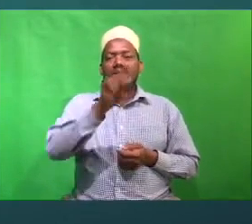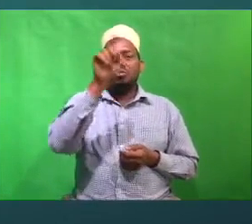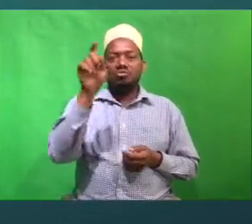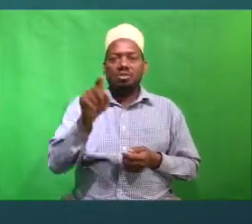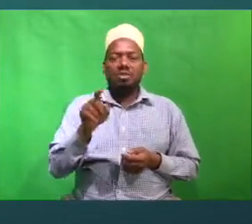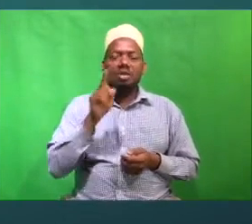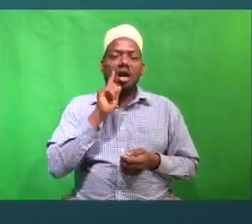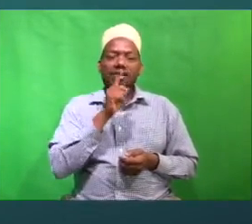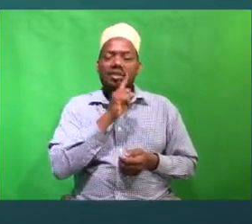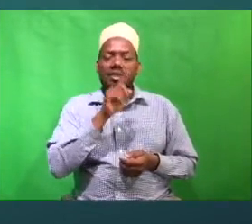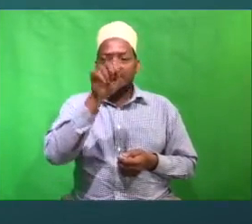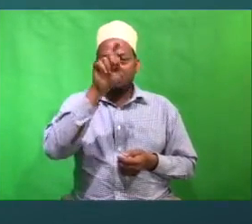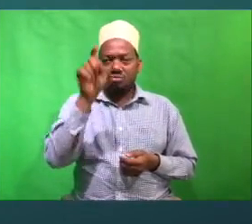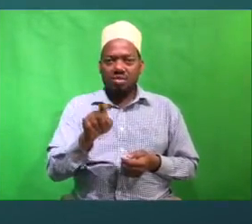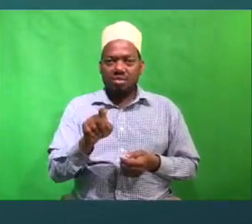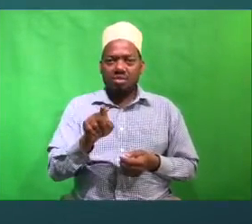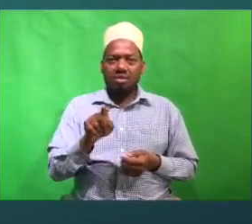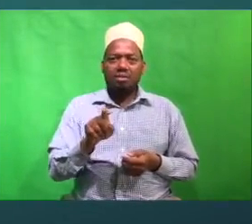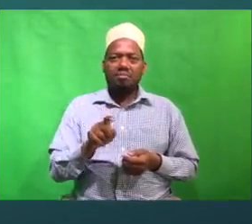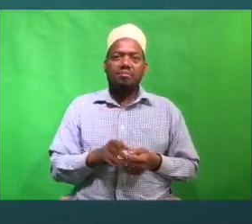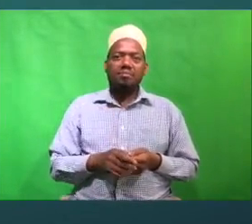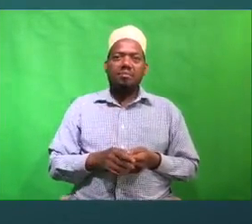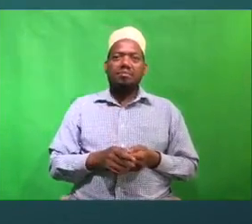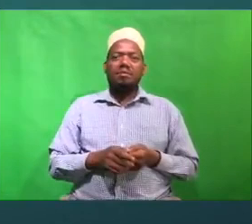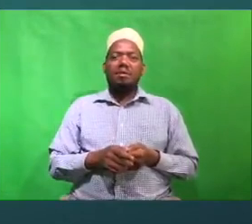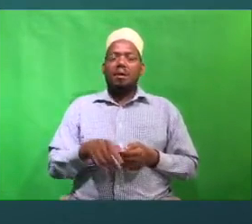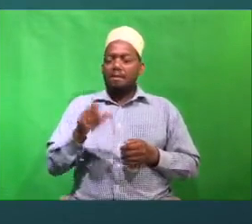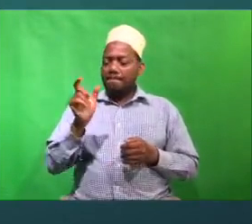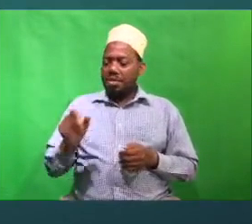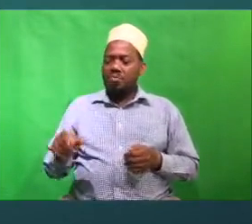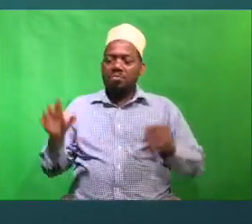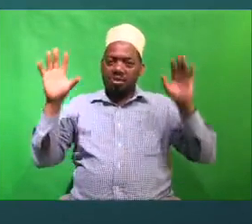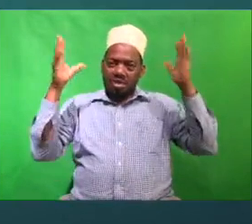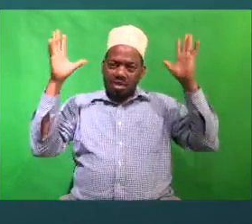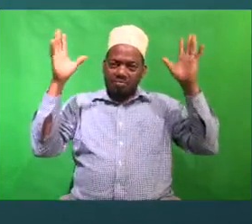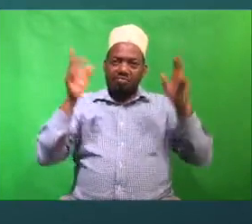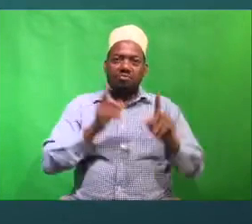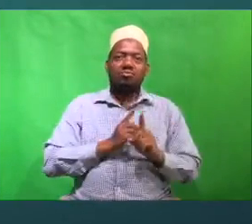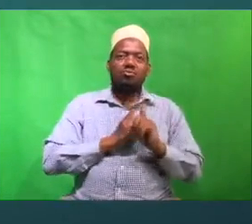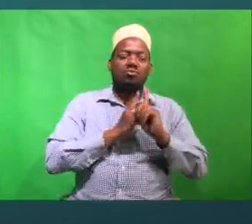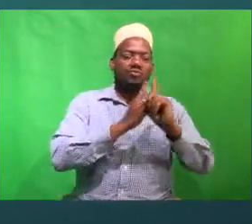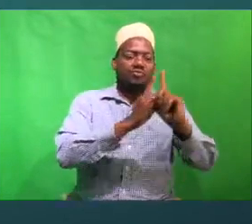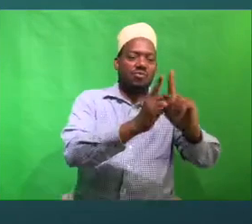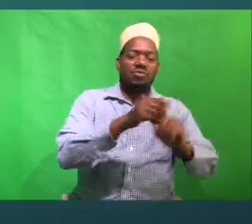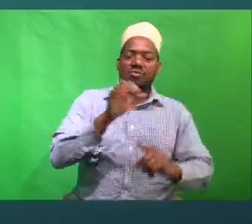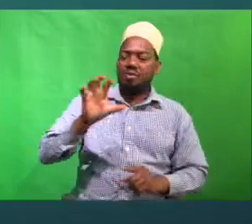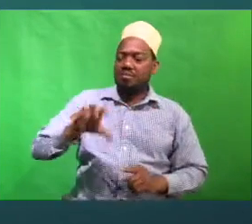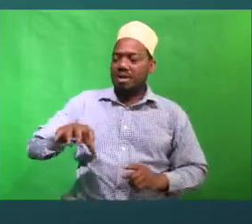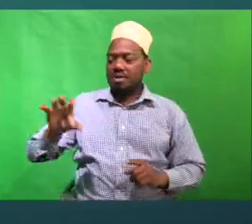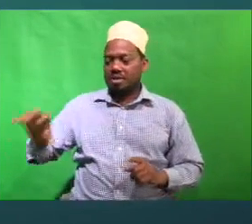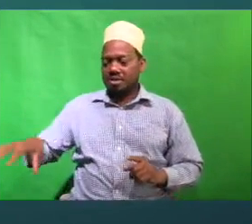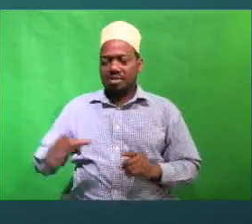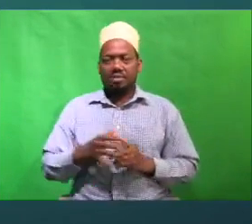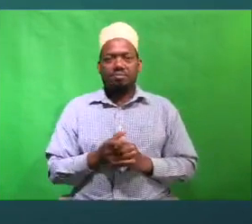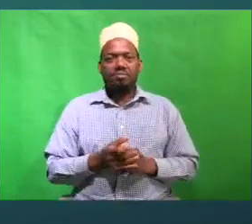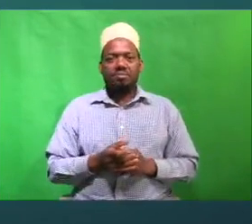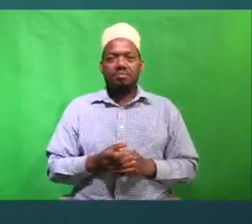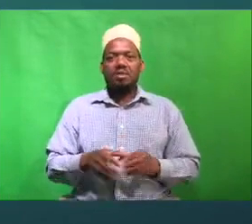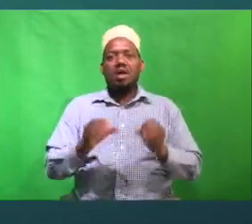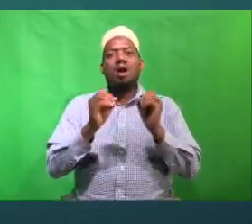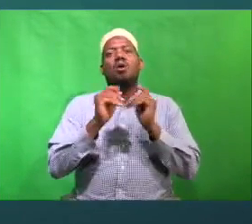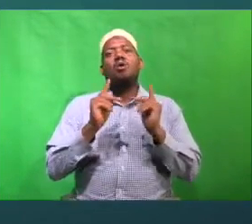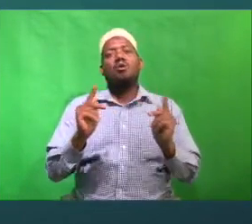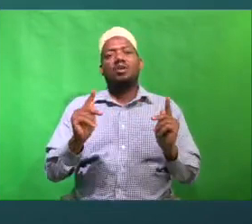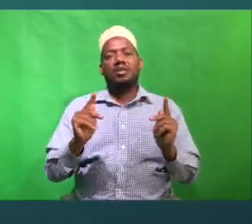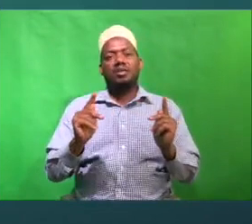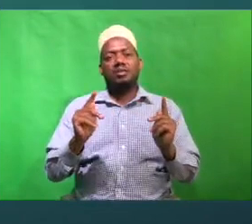this question, answer this question. People live to follow the market.